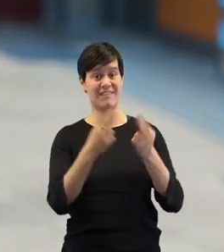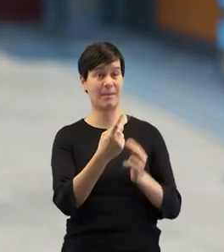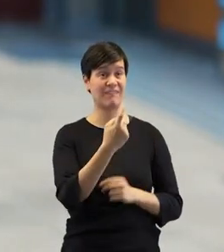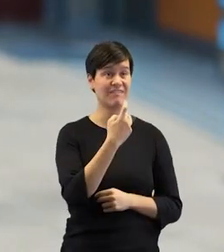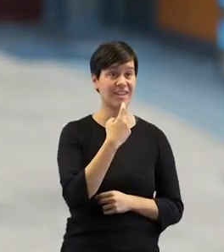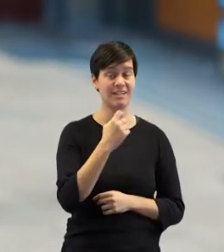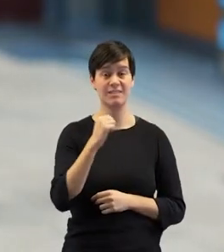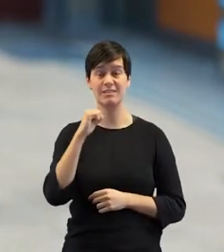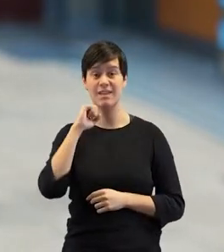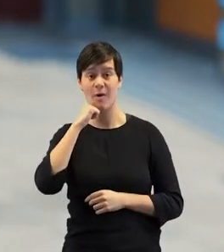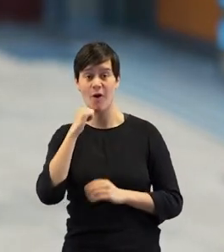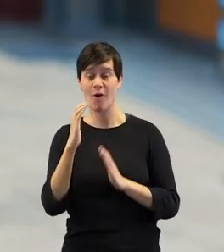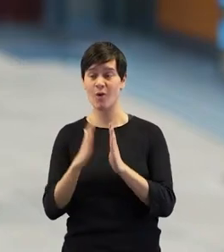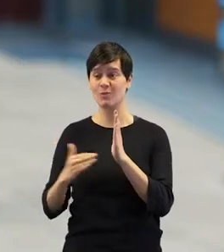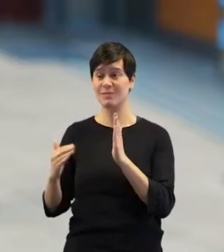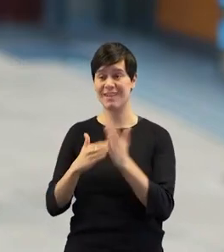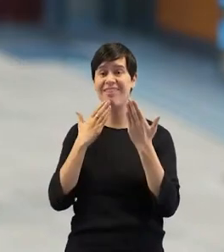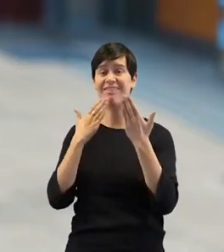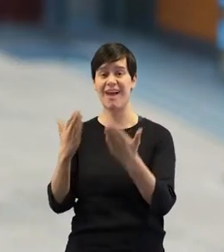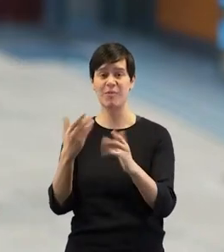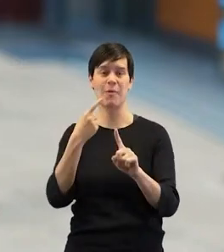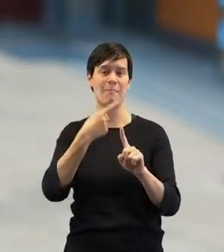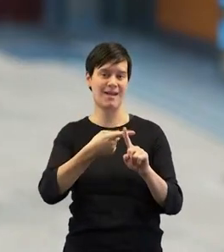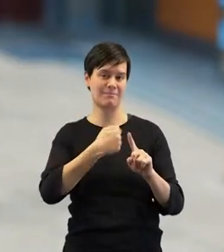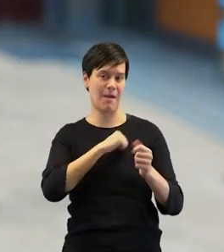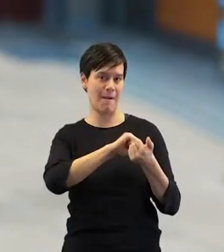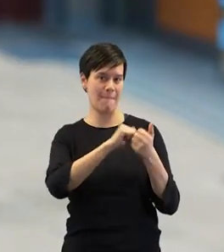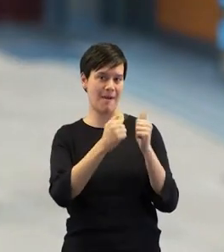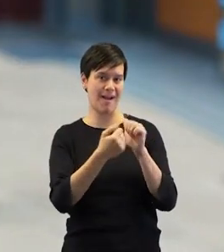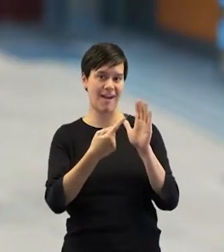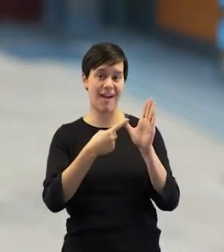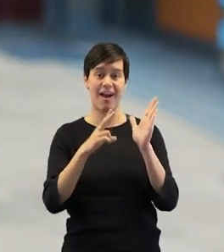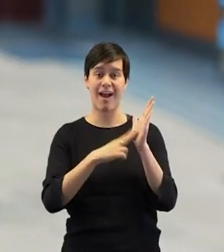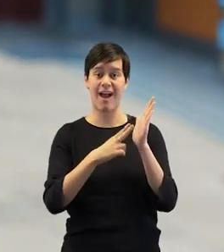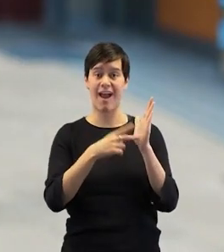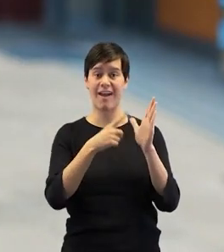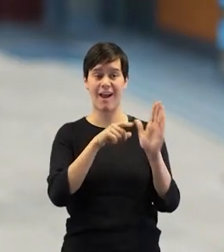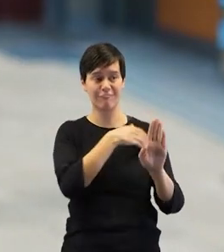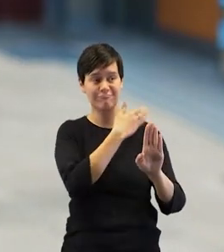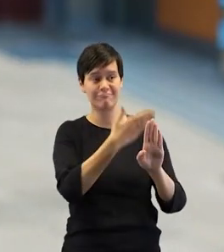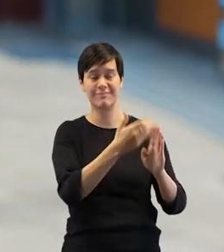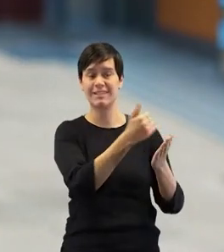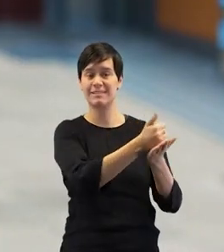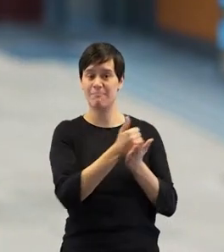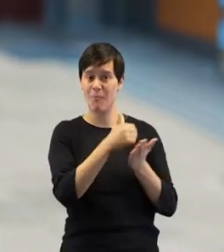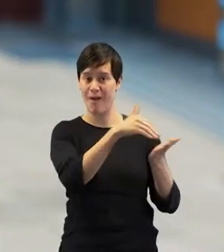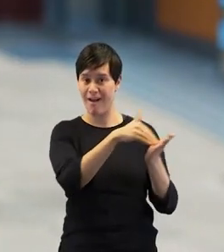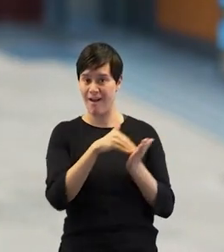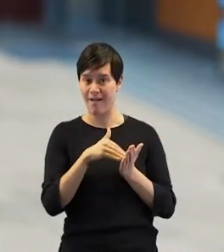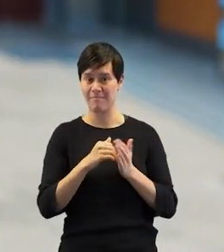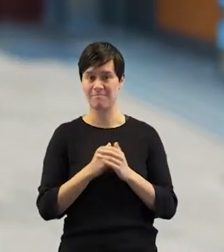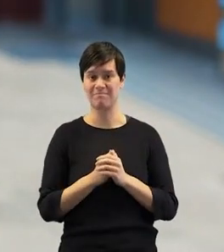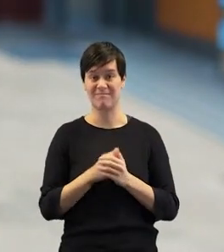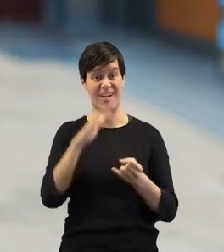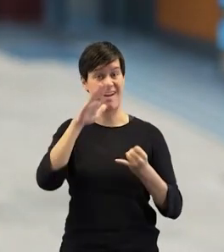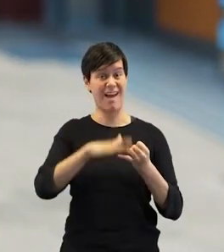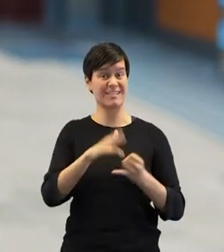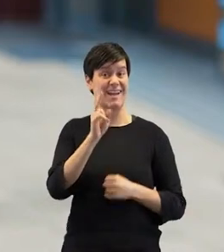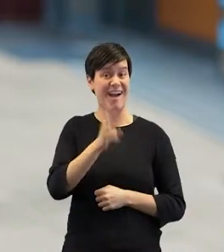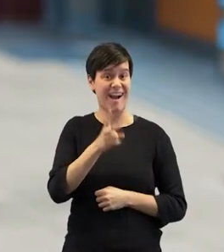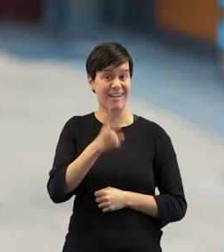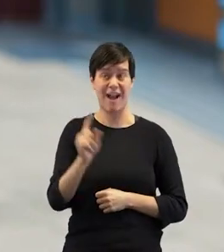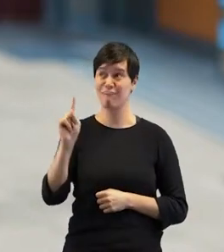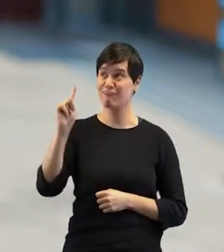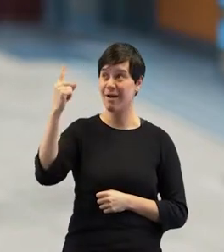Finland, in Taiwan, as well as in New Zealand, and in particular my partner Anna for her continuous help and support. Finally, I'd like to thank the